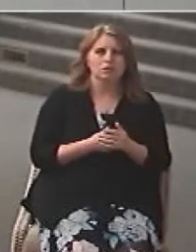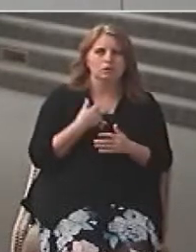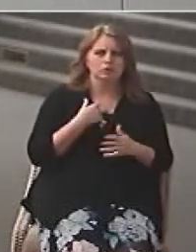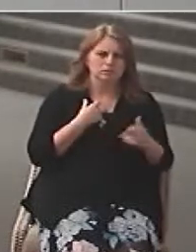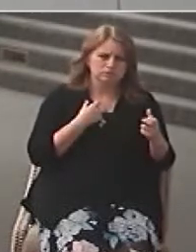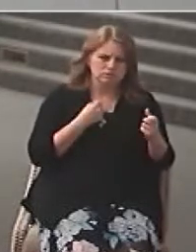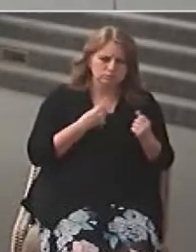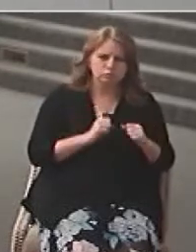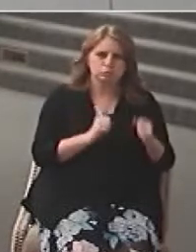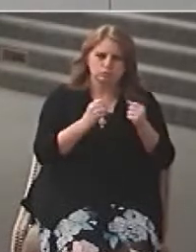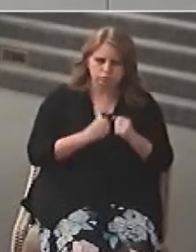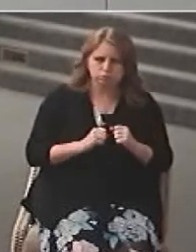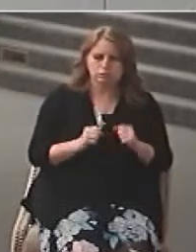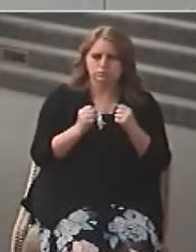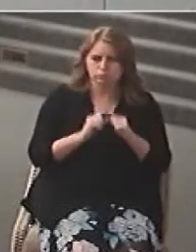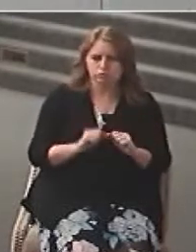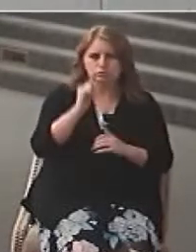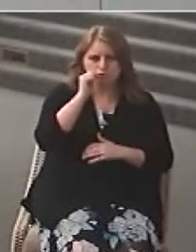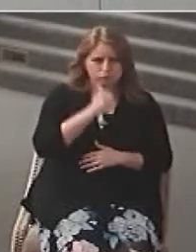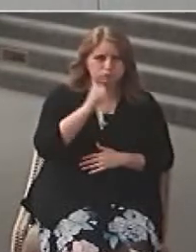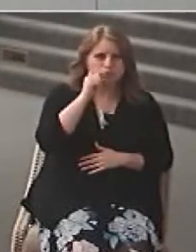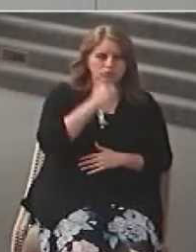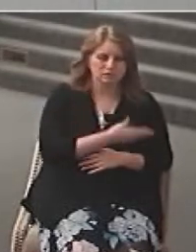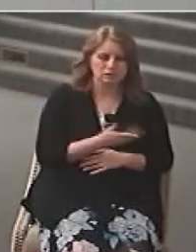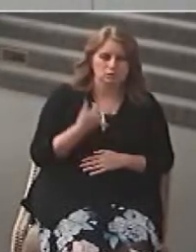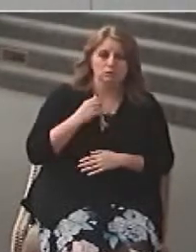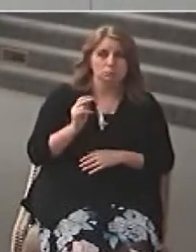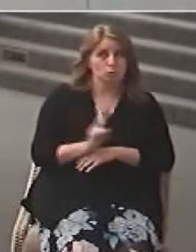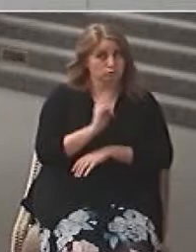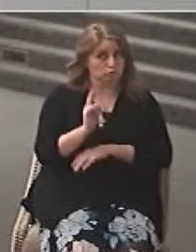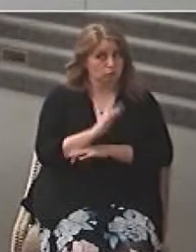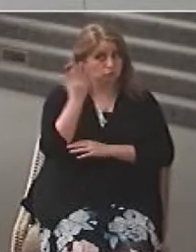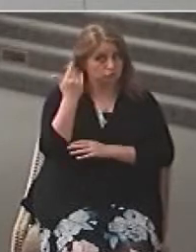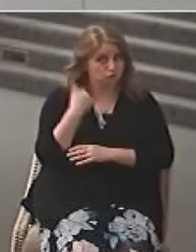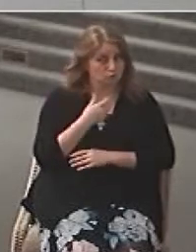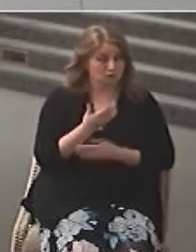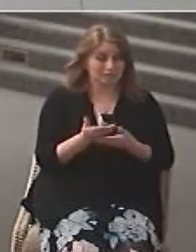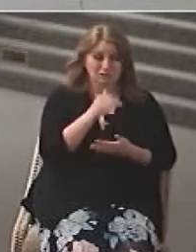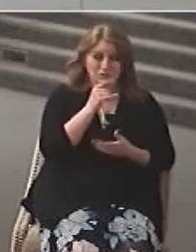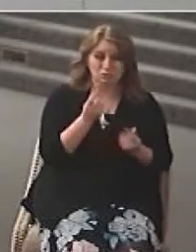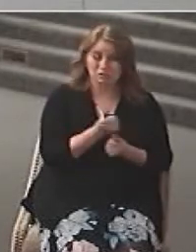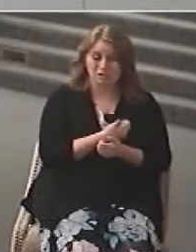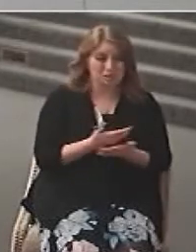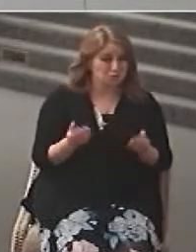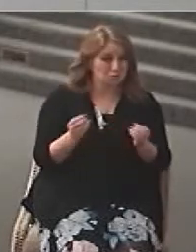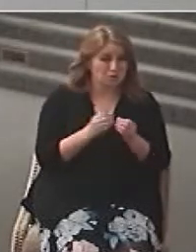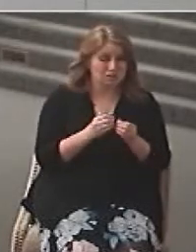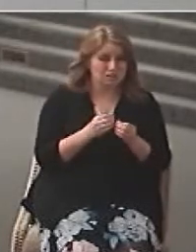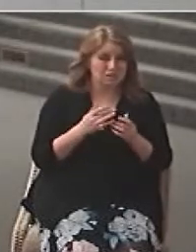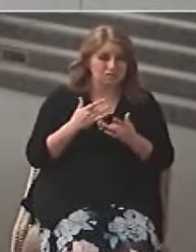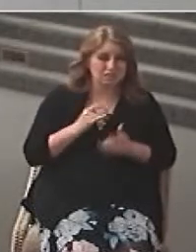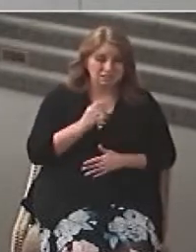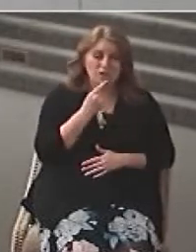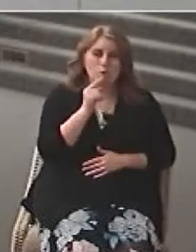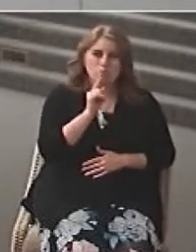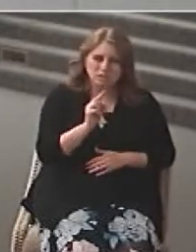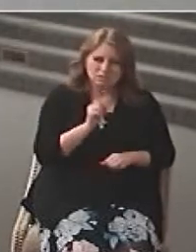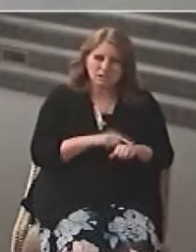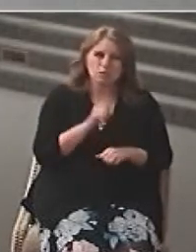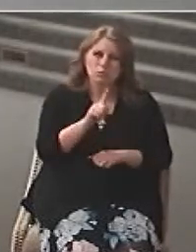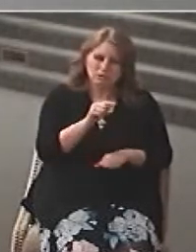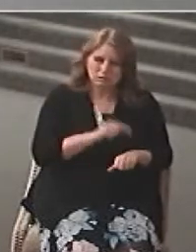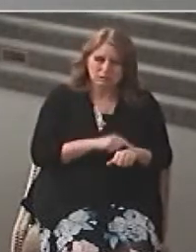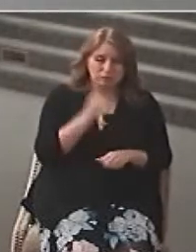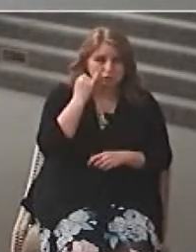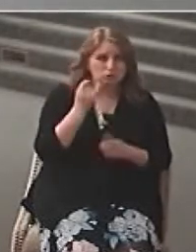it every single day. Things that we used to do that we might not do anymore, that the flesh is just one time. Just one time. But if you do it